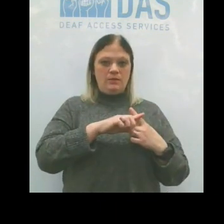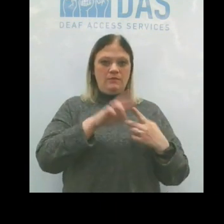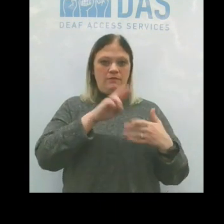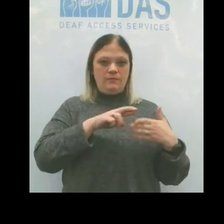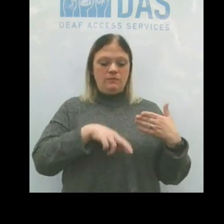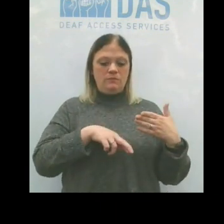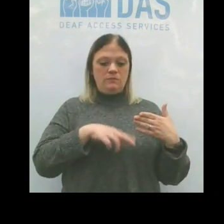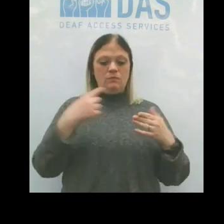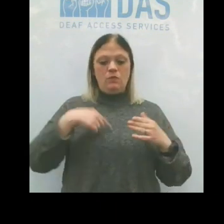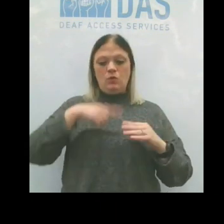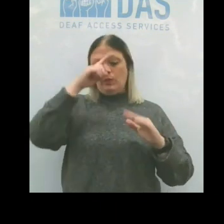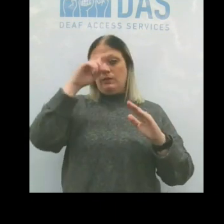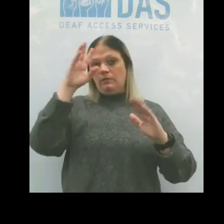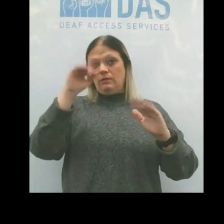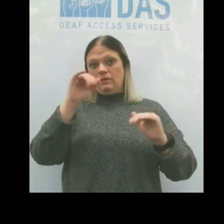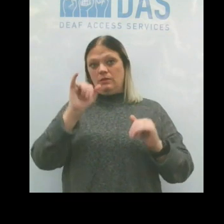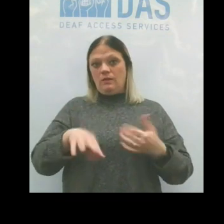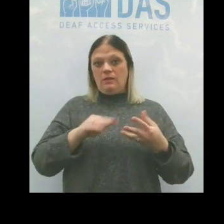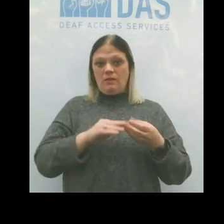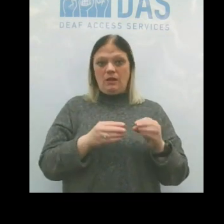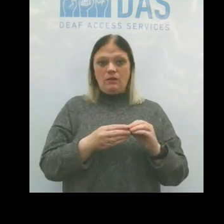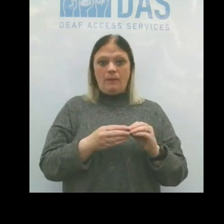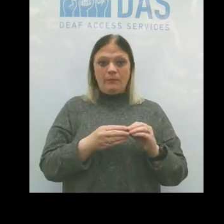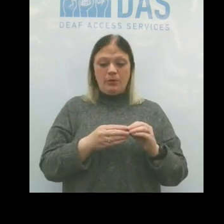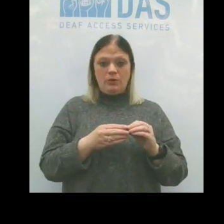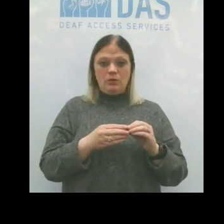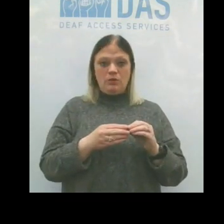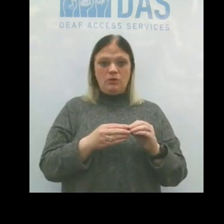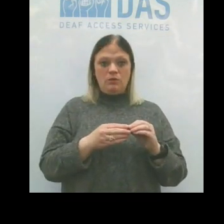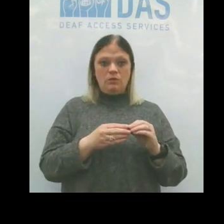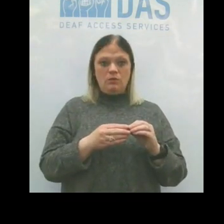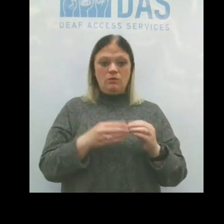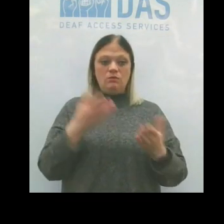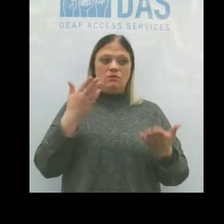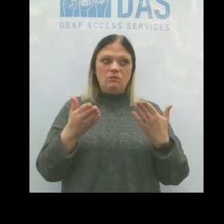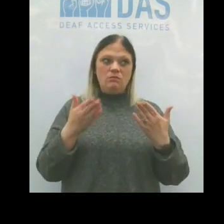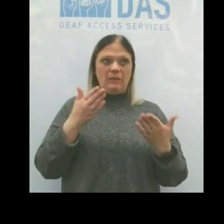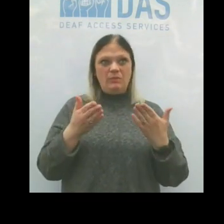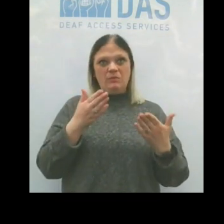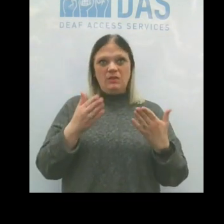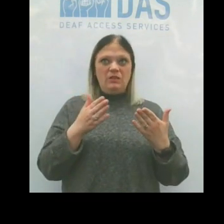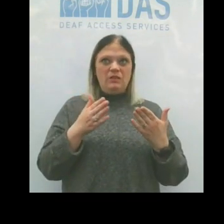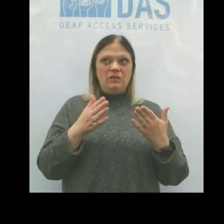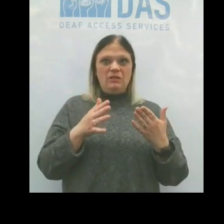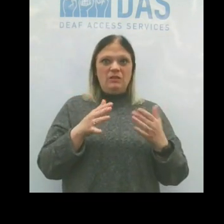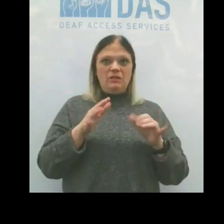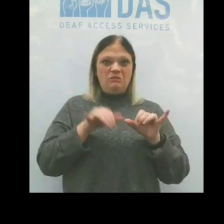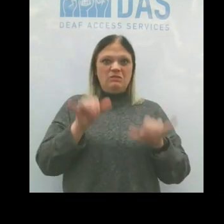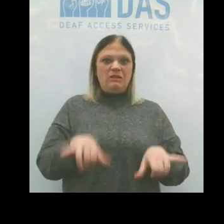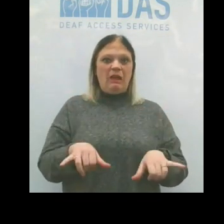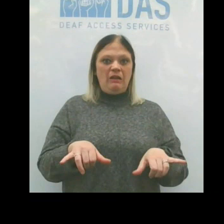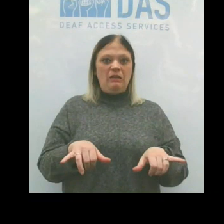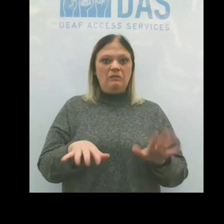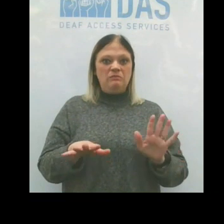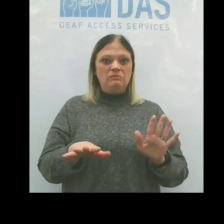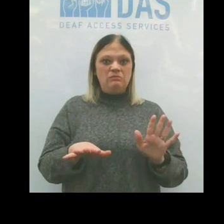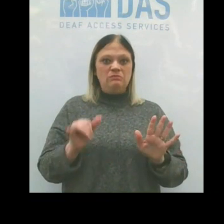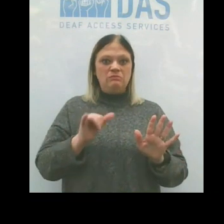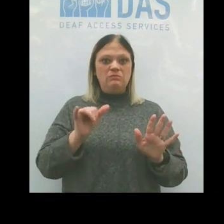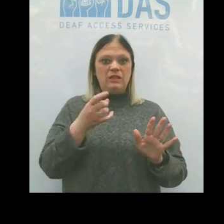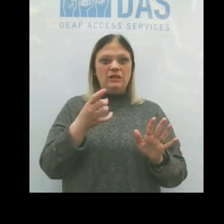We anticipate that number will probably stay somewhere around that, and that means, as the doctor noted,